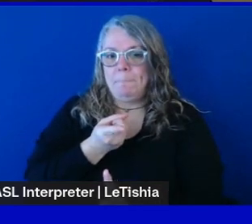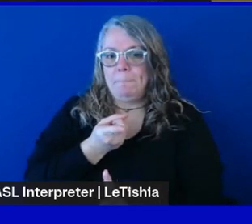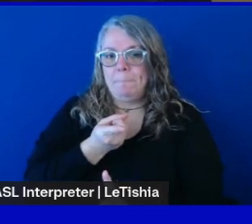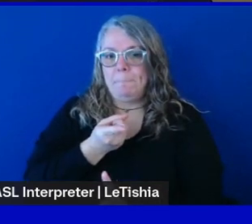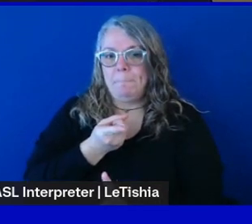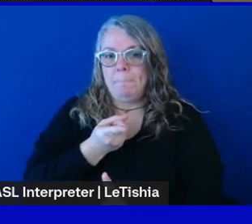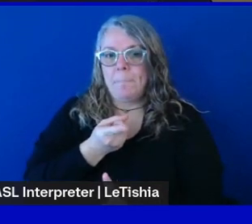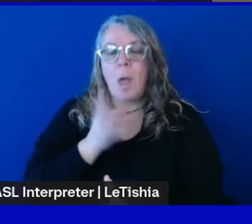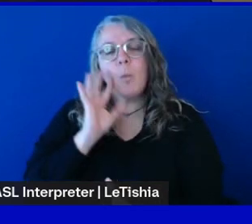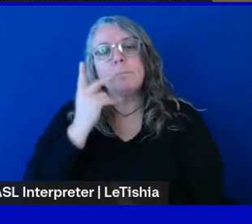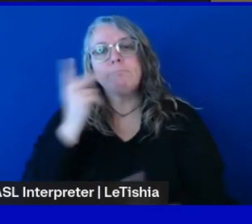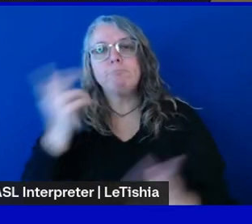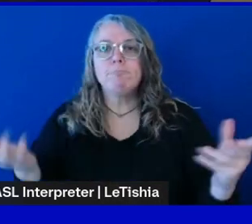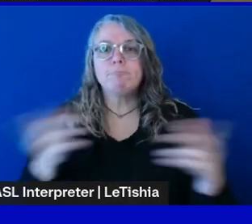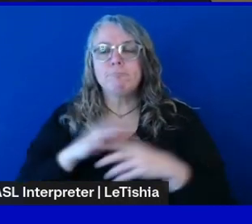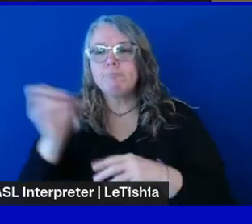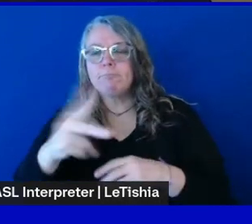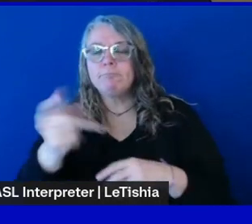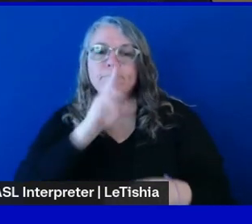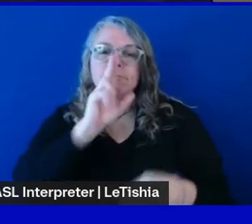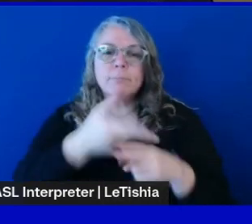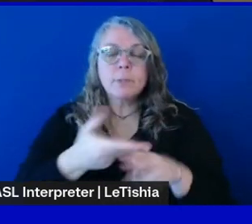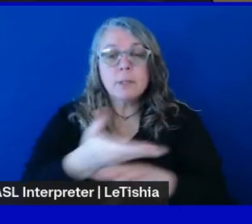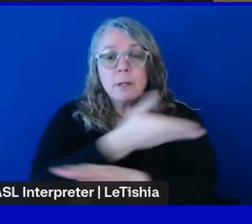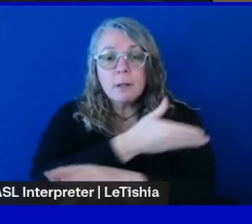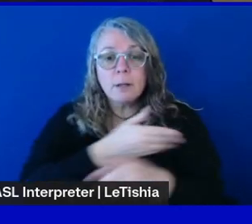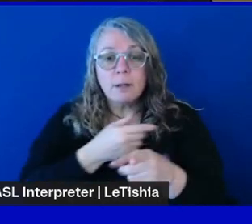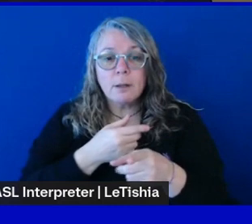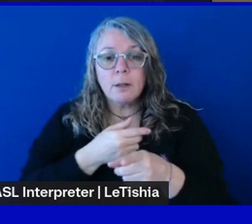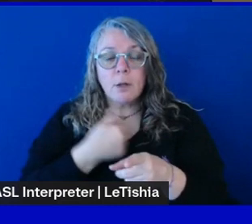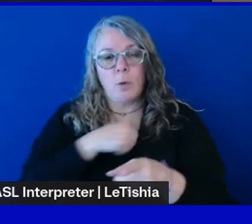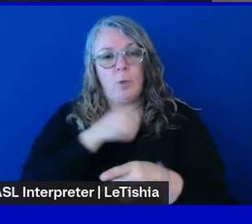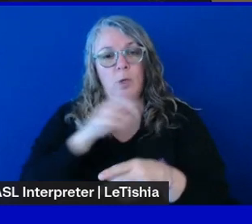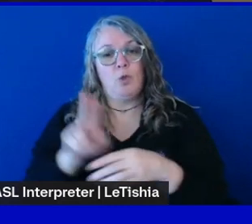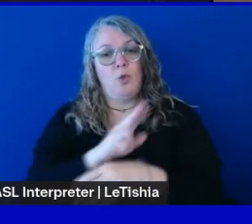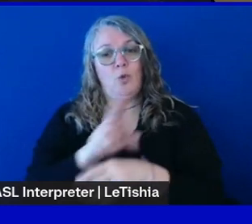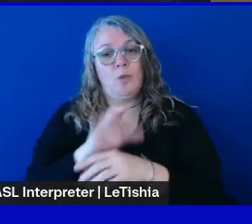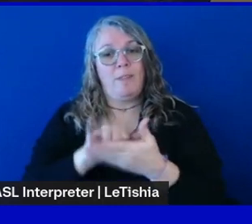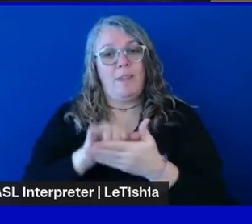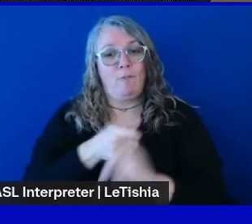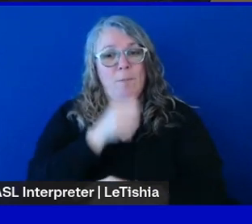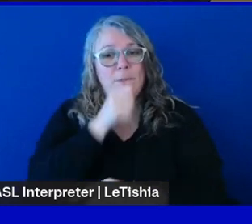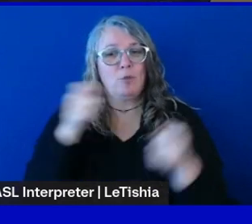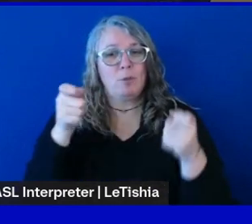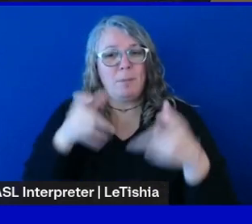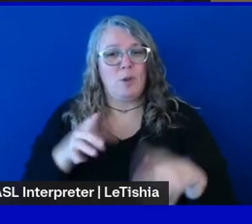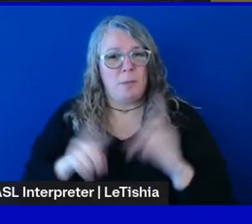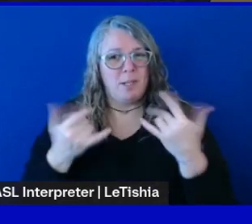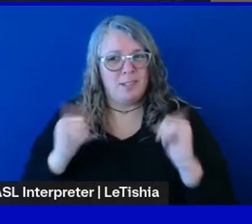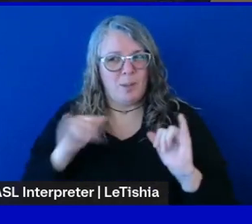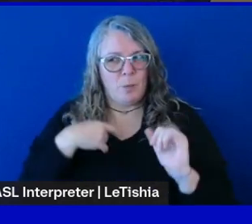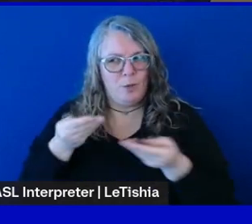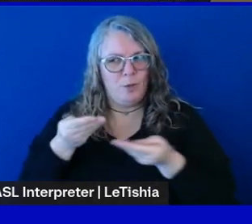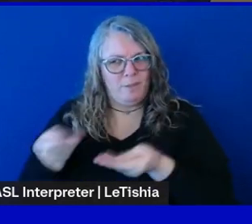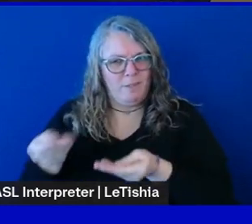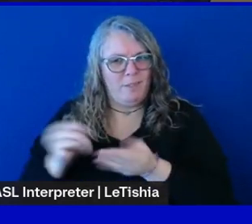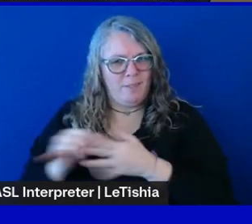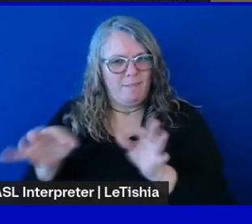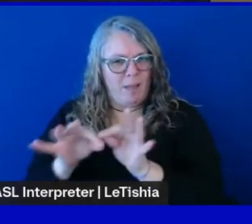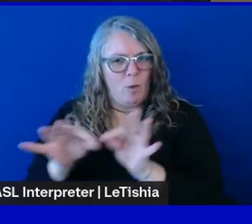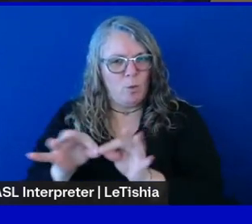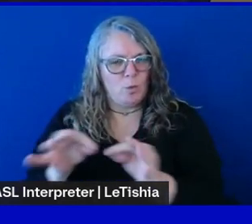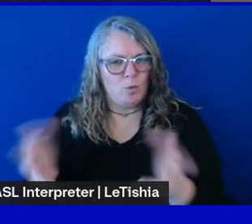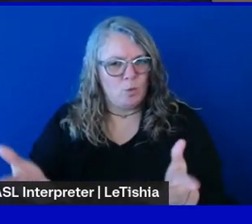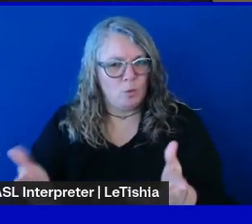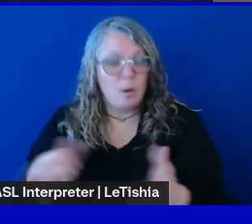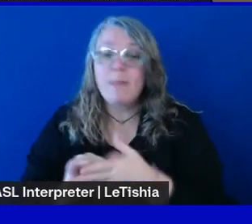And you're going to say, okay, you mentioned that earlier, we should be using that from the secrets manager, but like we still need to feed it values. So we probably, and that's